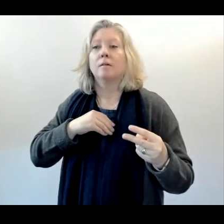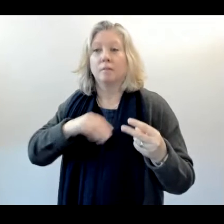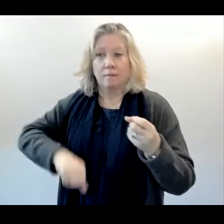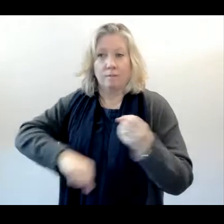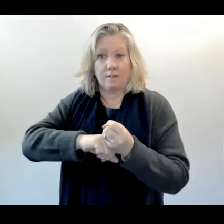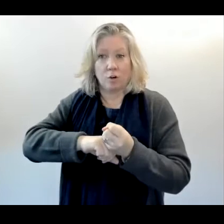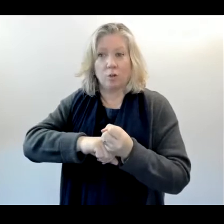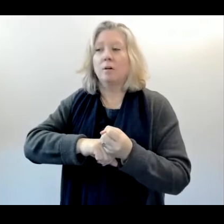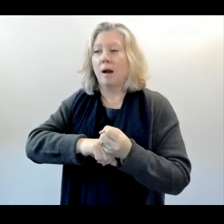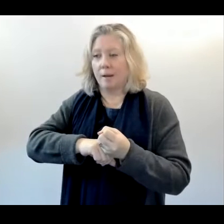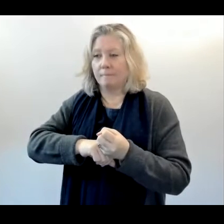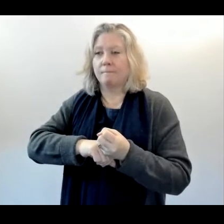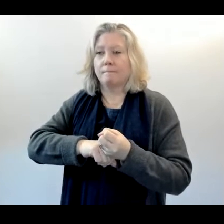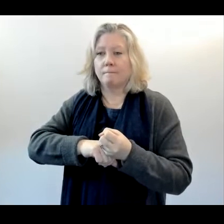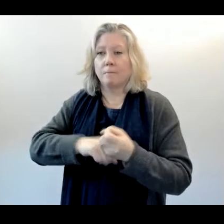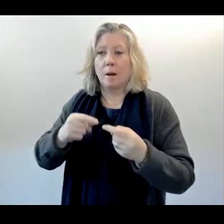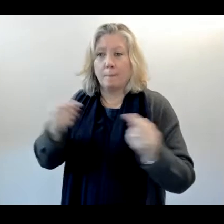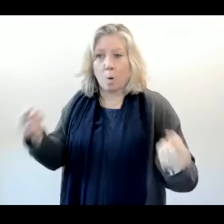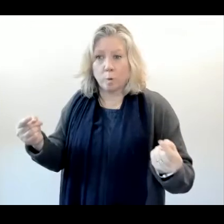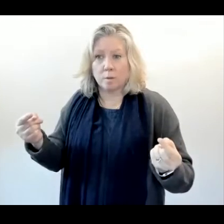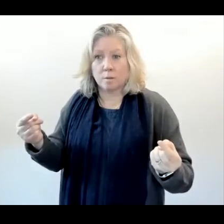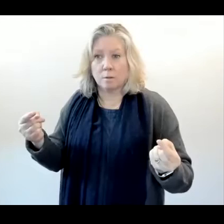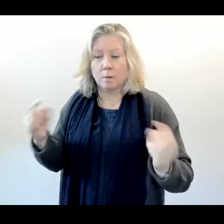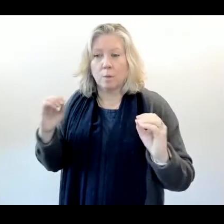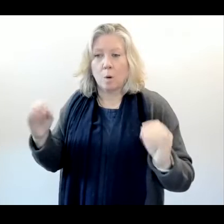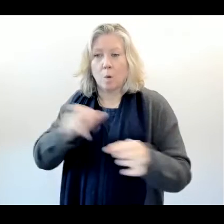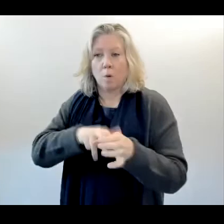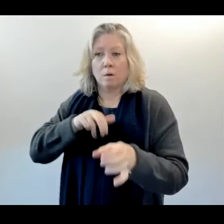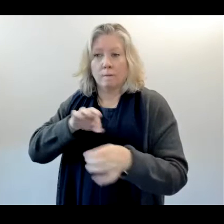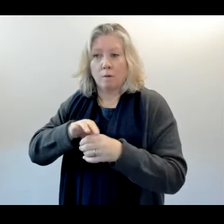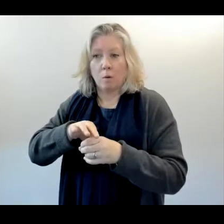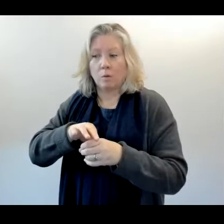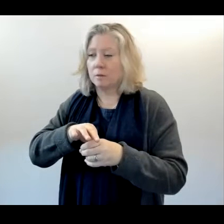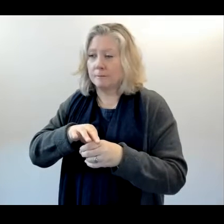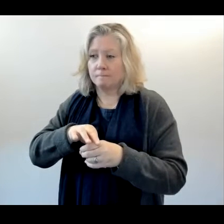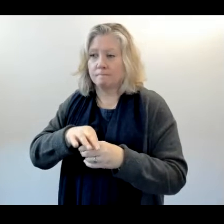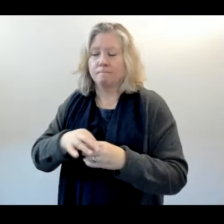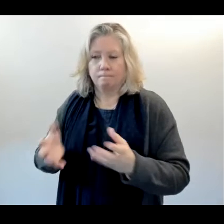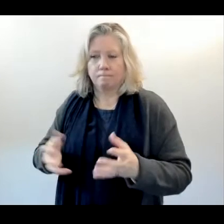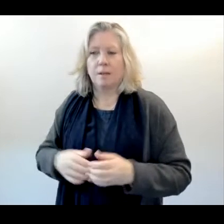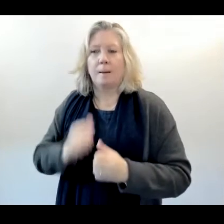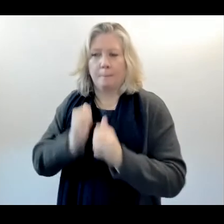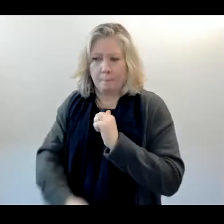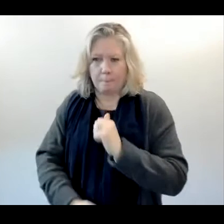Aye. Any opposed? Any abstentions? The motion carries.